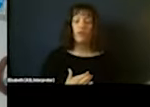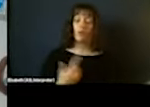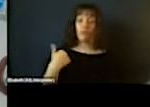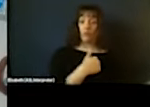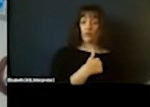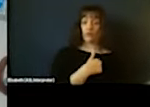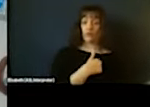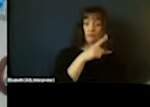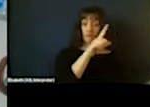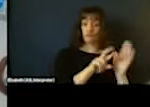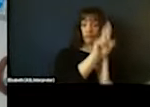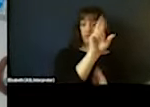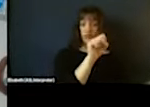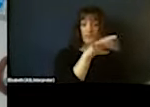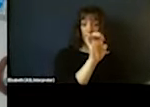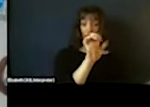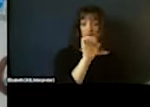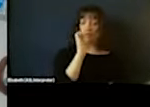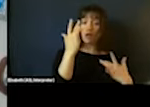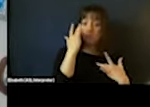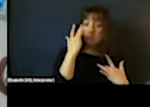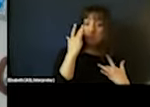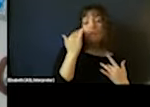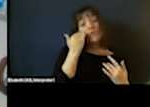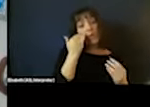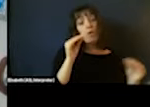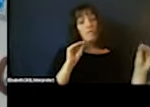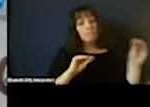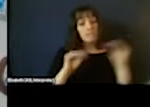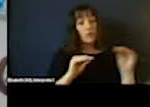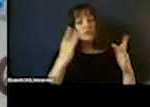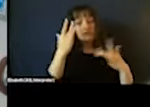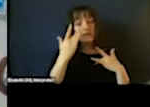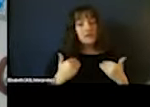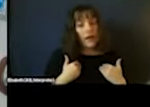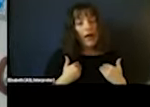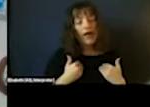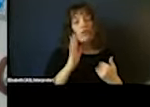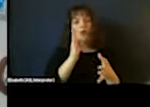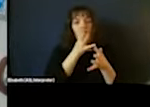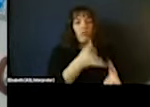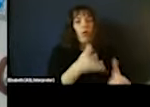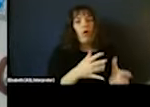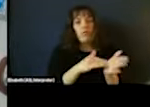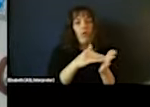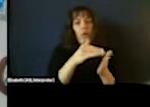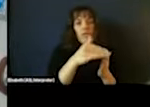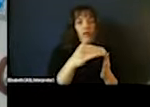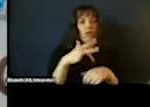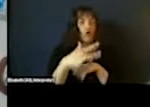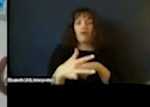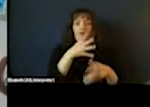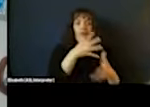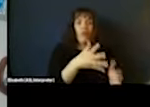space, because of the motion sickness, you throw up often very early stage, and also your body is a little bit puffy,